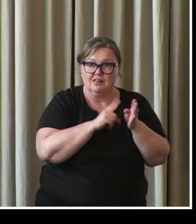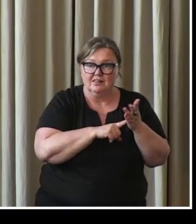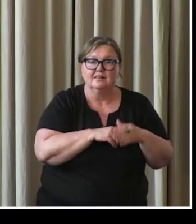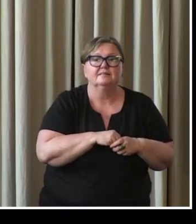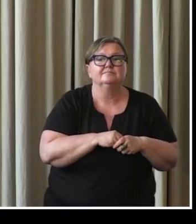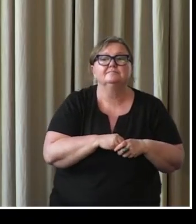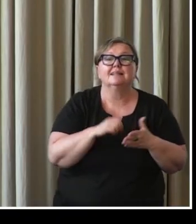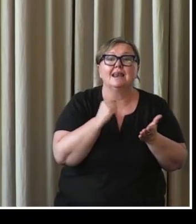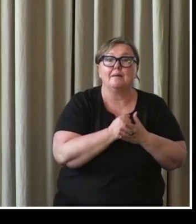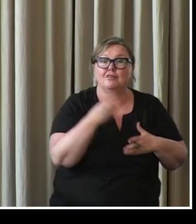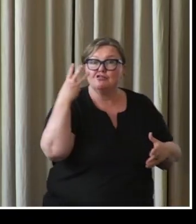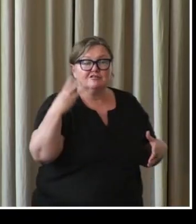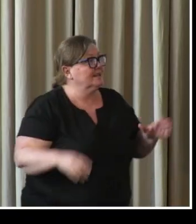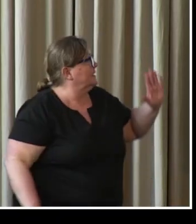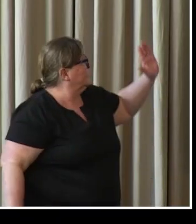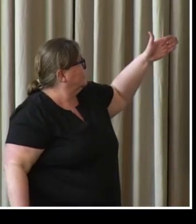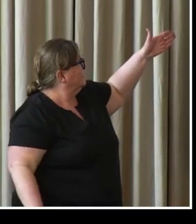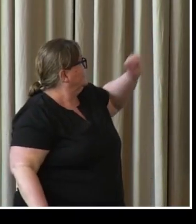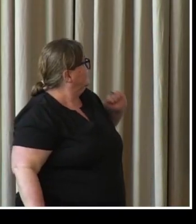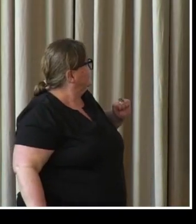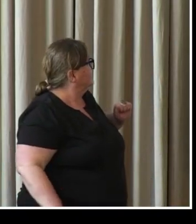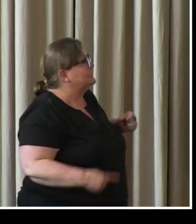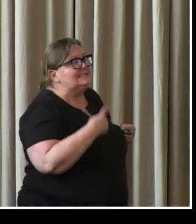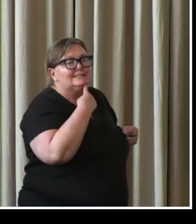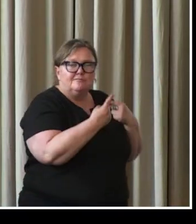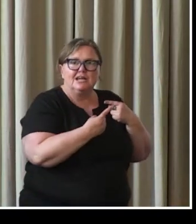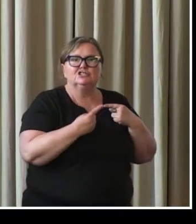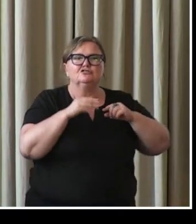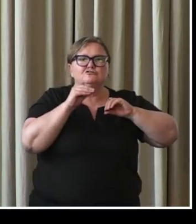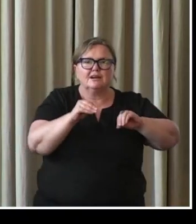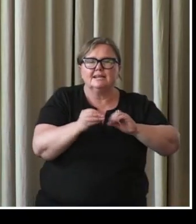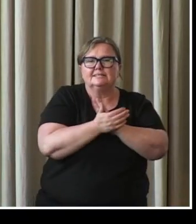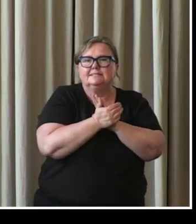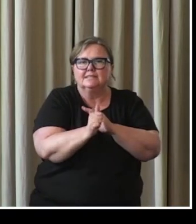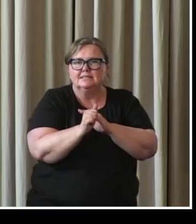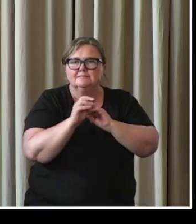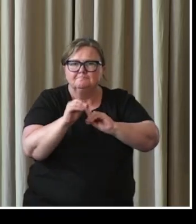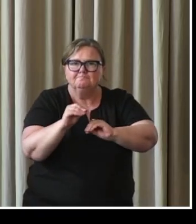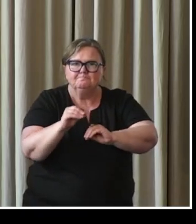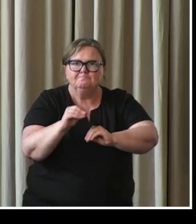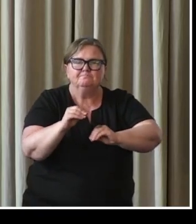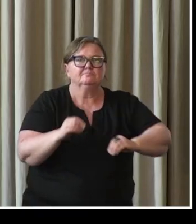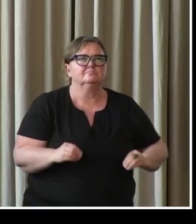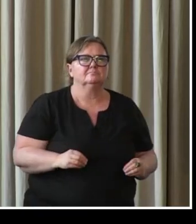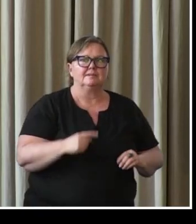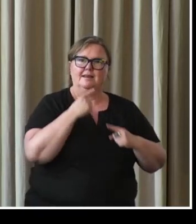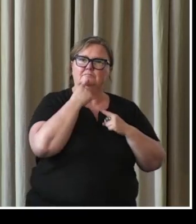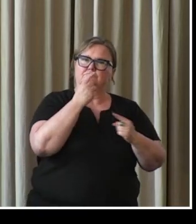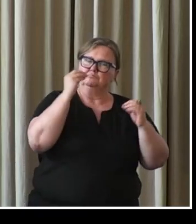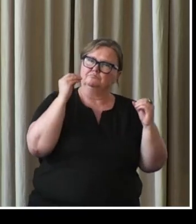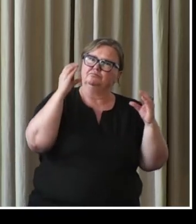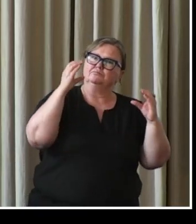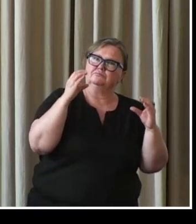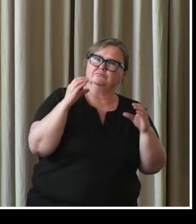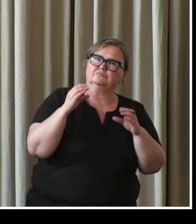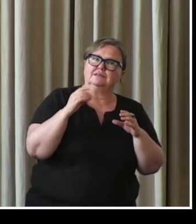Area 3, which is all around information, training, skill development, informing carers,